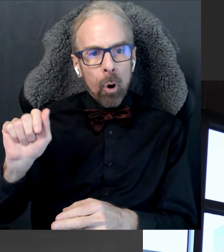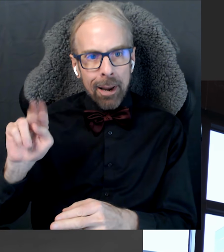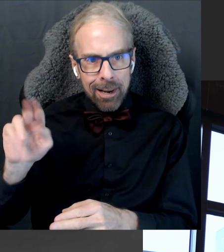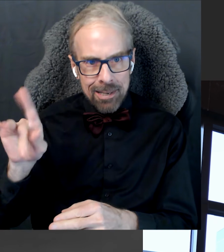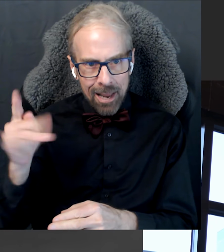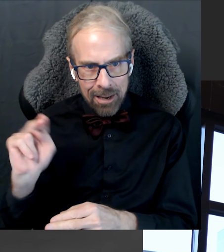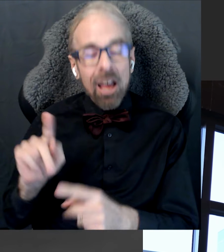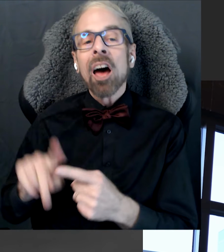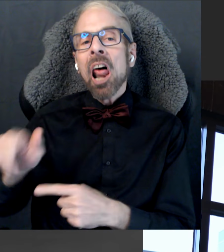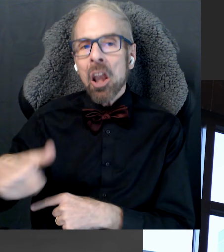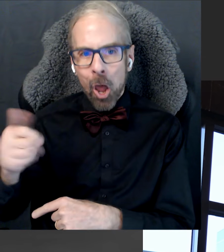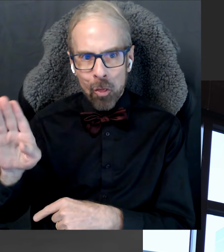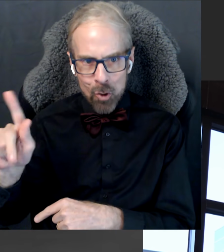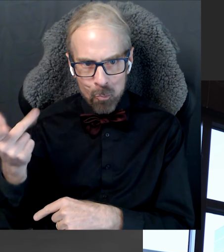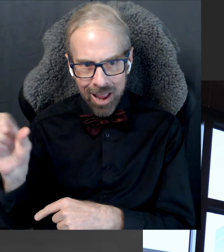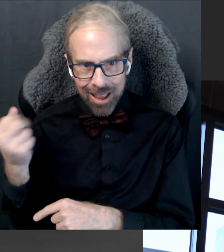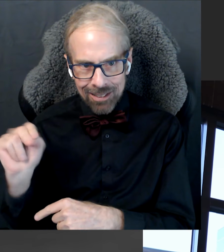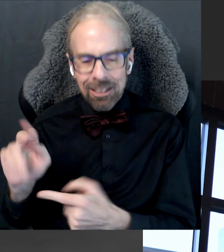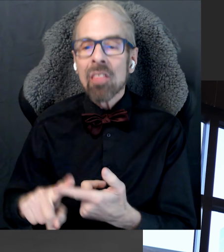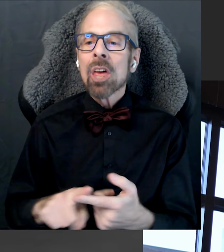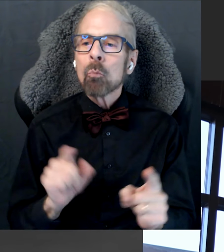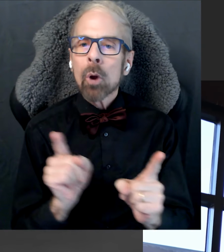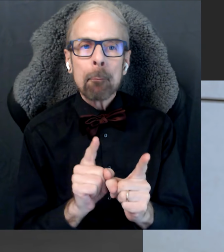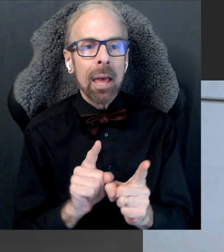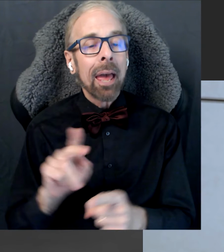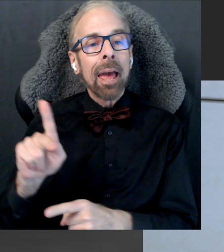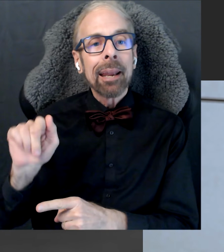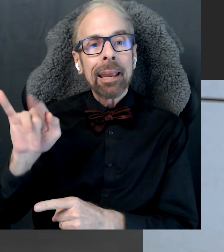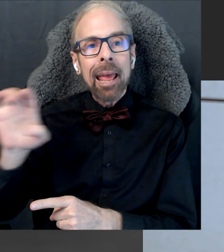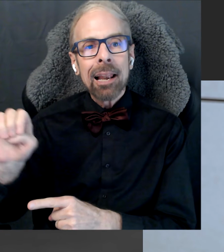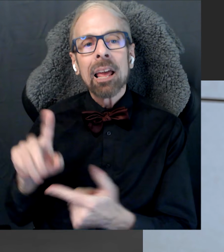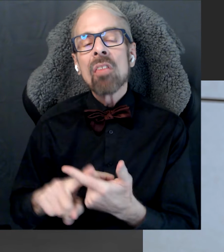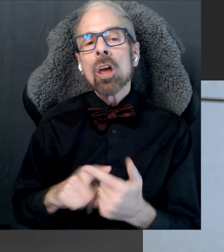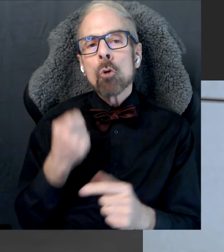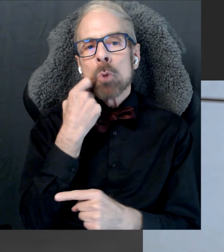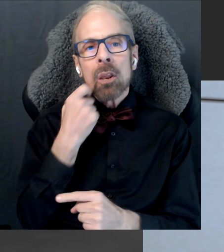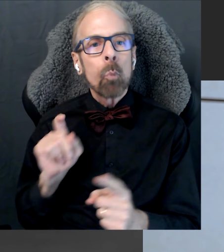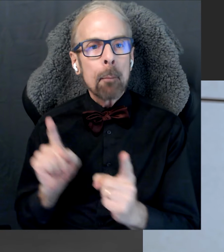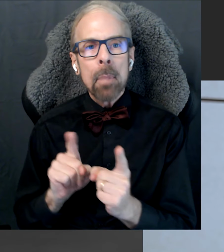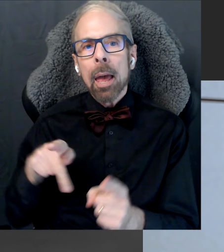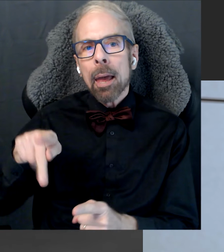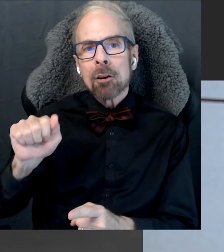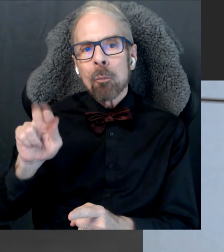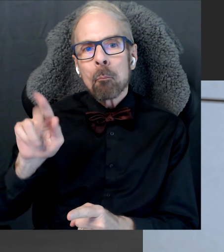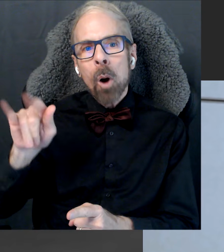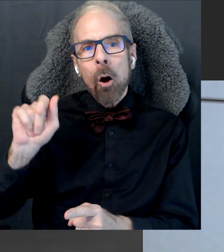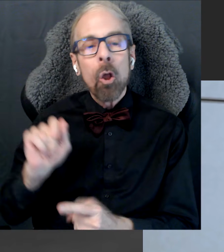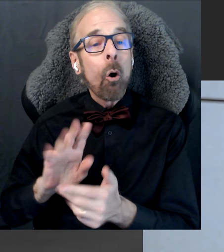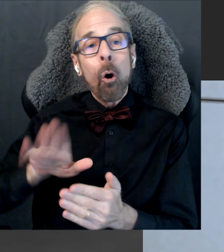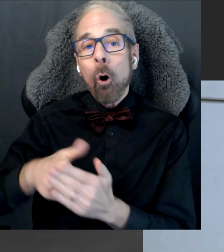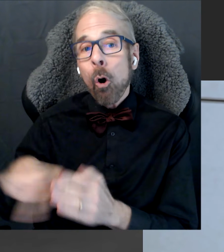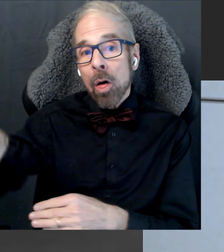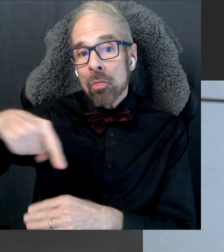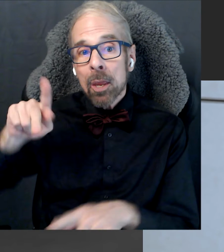Brandon, another Brandon, and then we met Katie, and most recently we met Paula. And these are